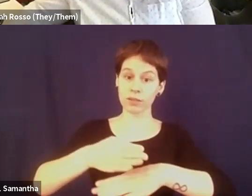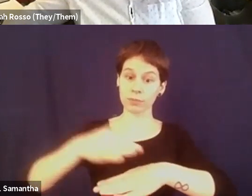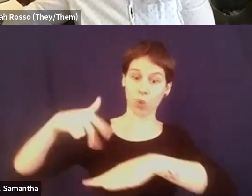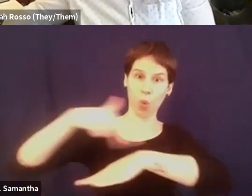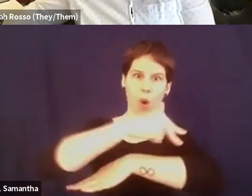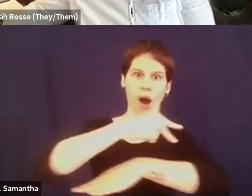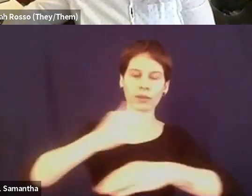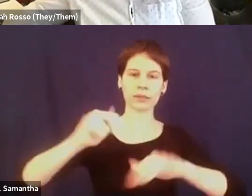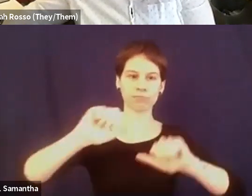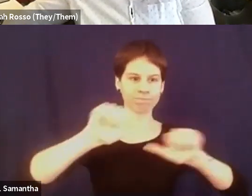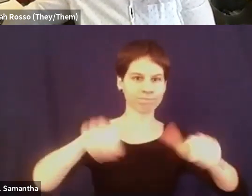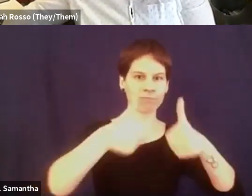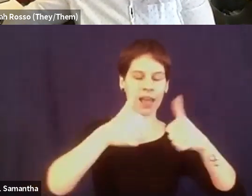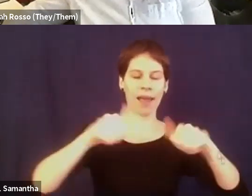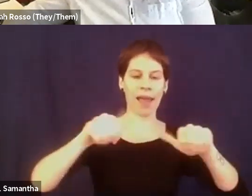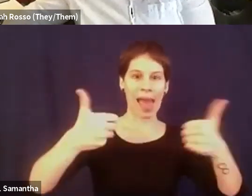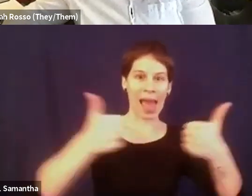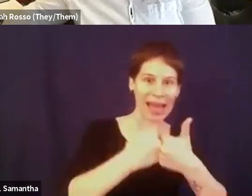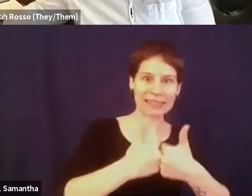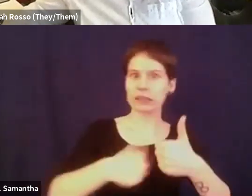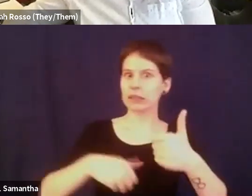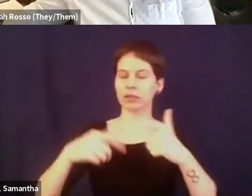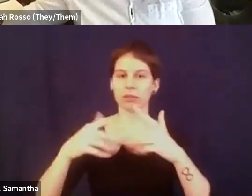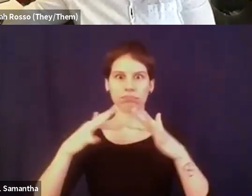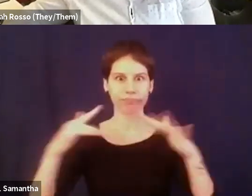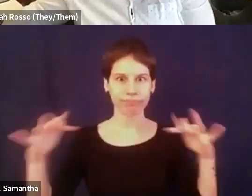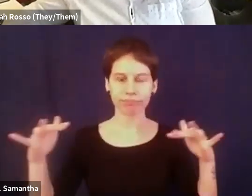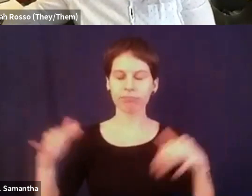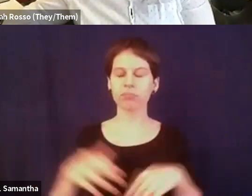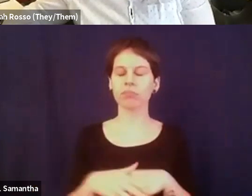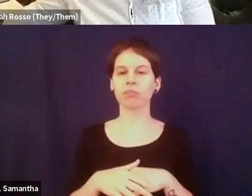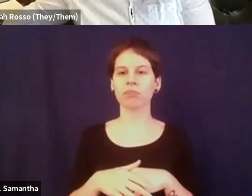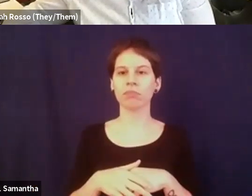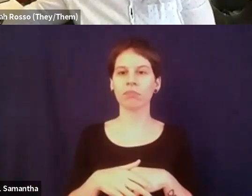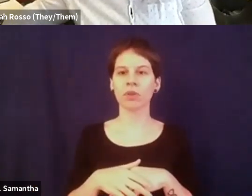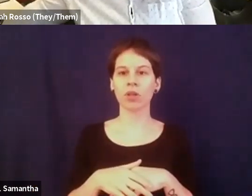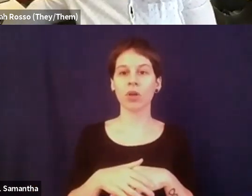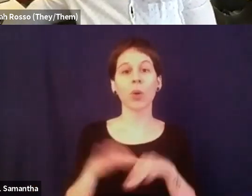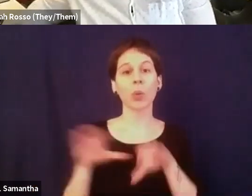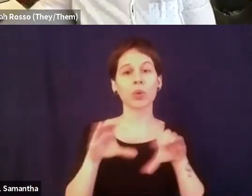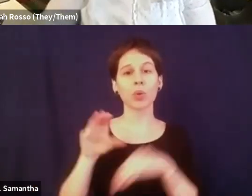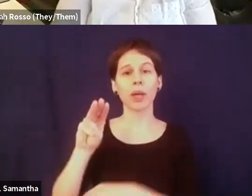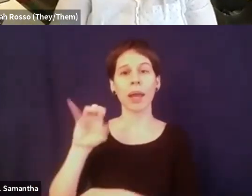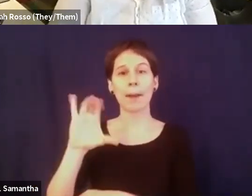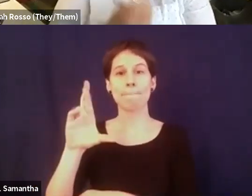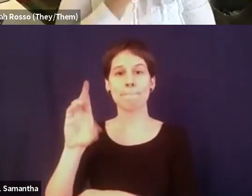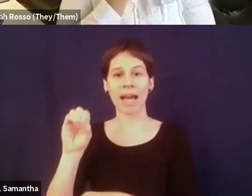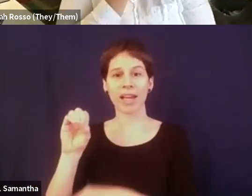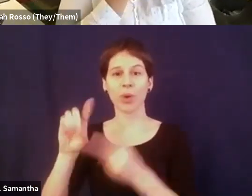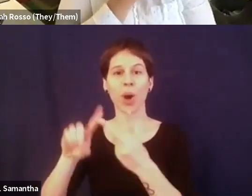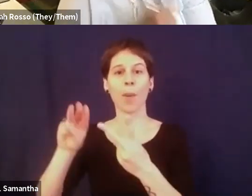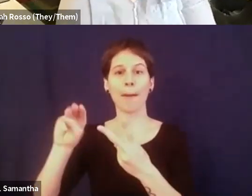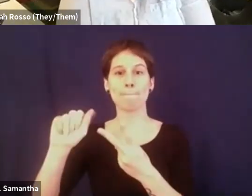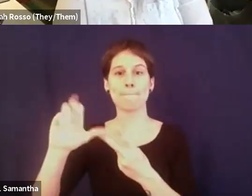that. And I use that as an example because we do this in micro and macro ways all the time in conversations with